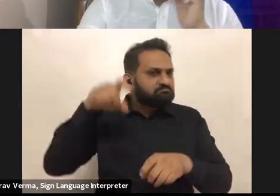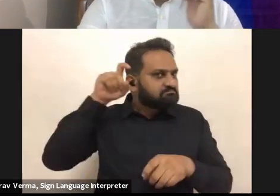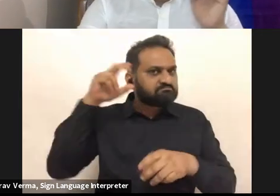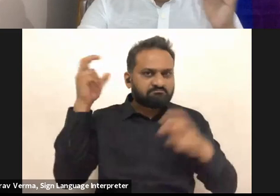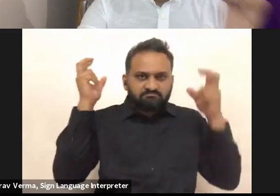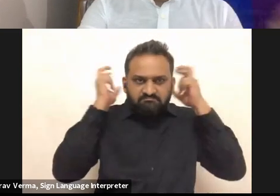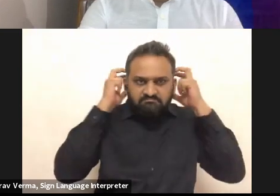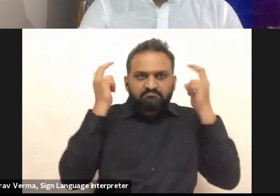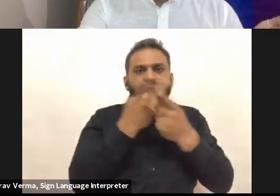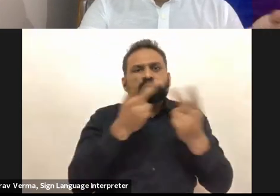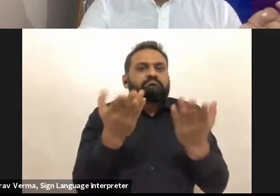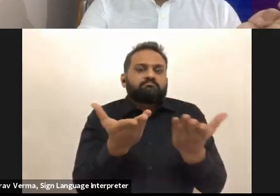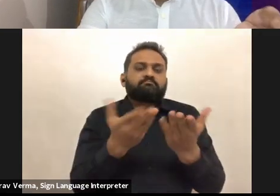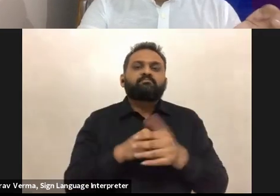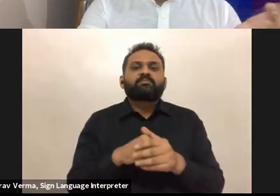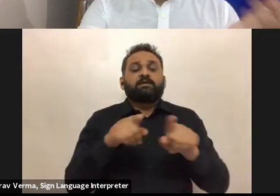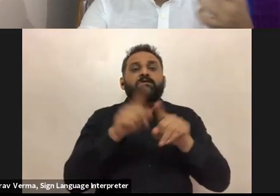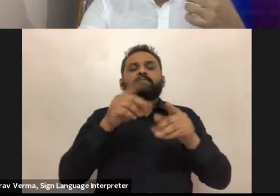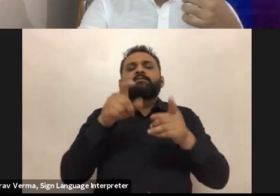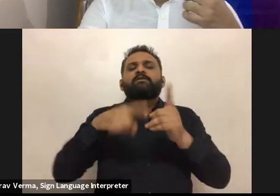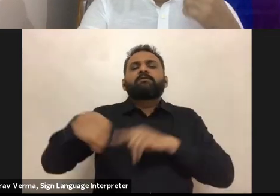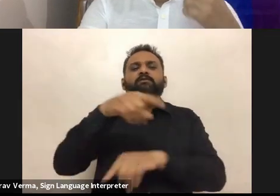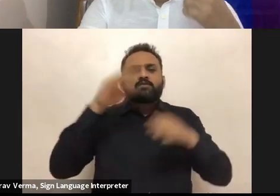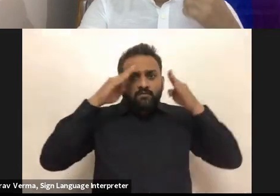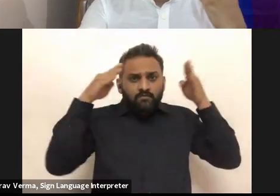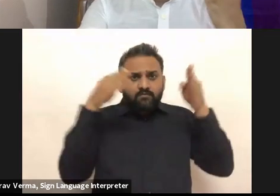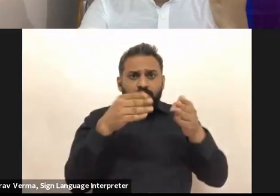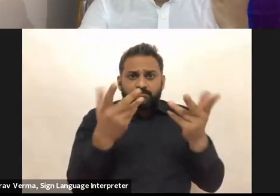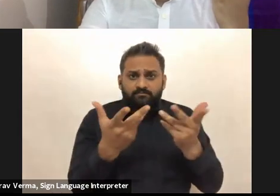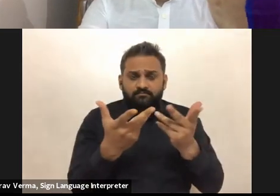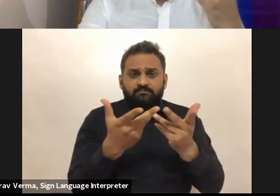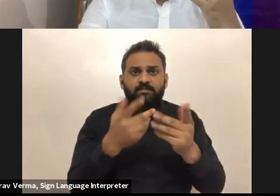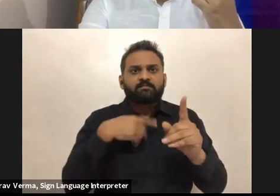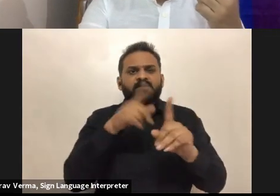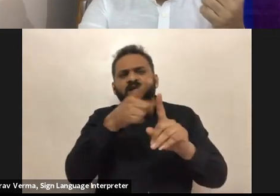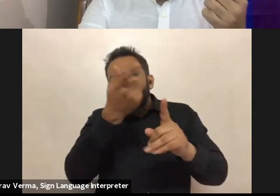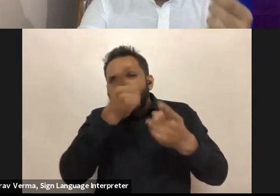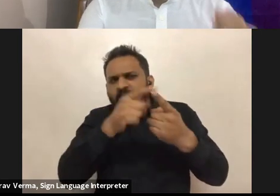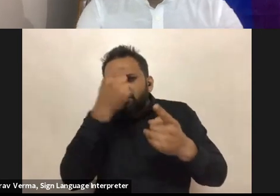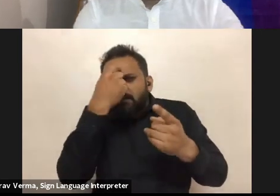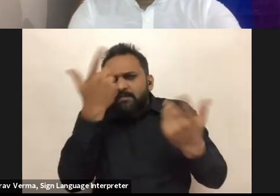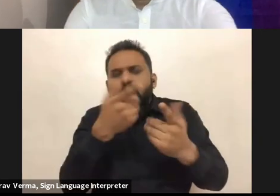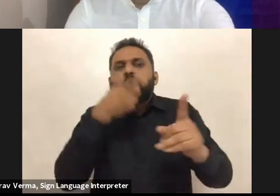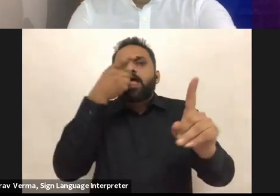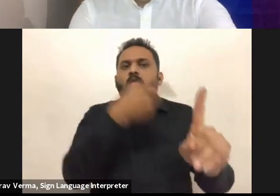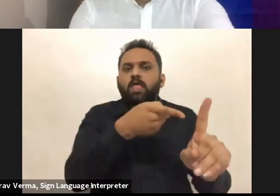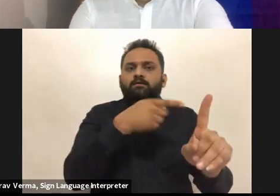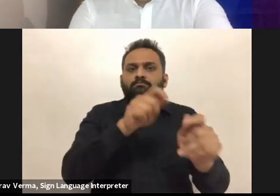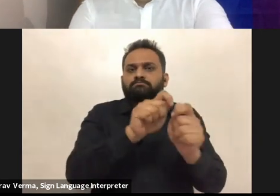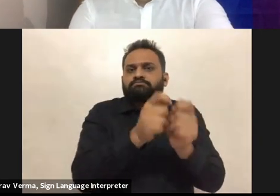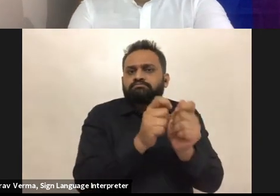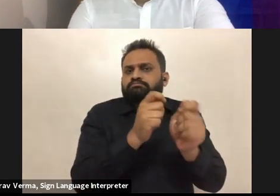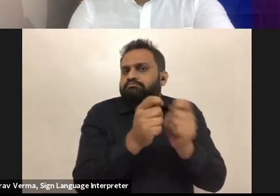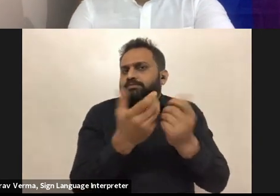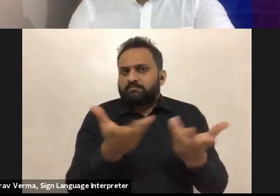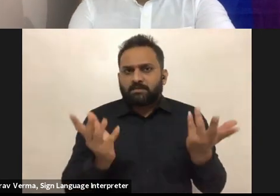it's the focus is again like on the impairment and not the person themselves. So I think